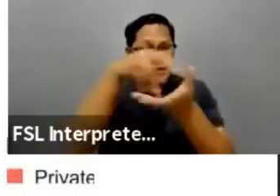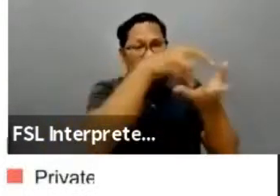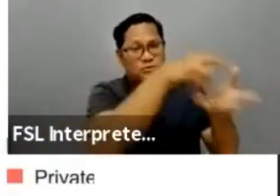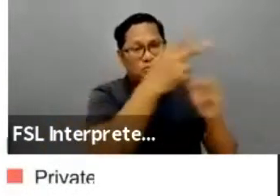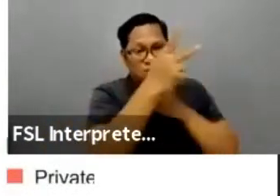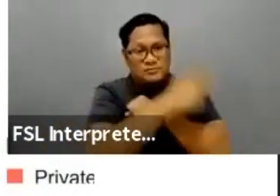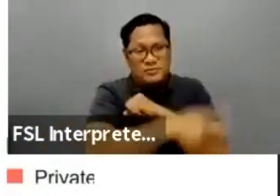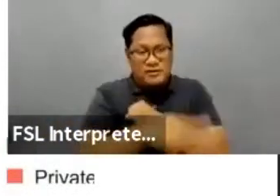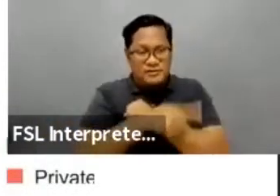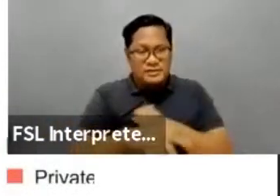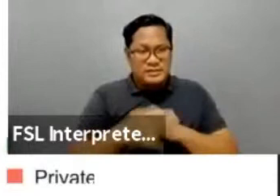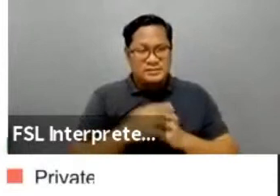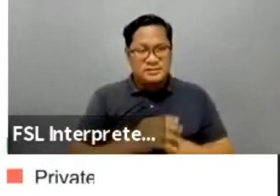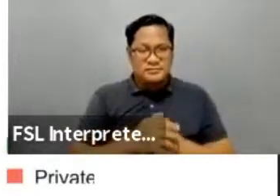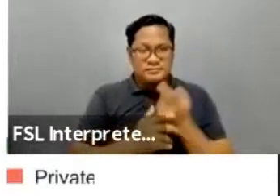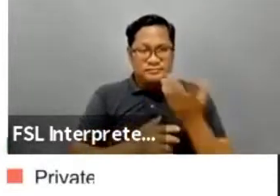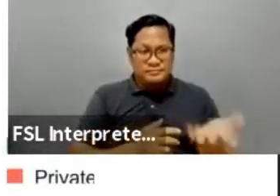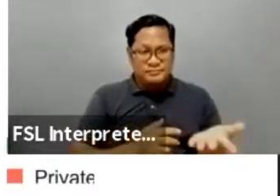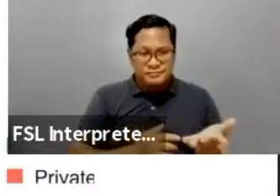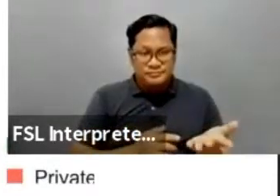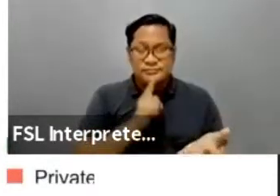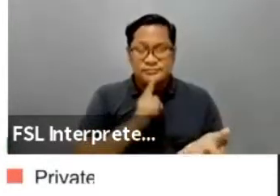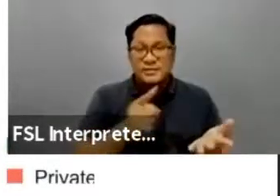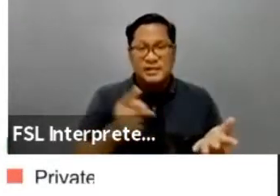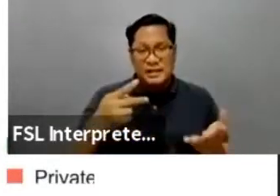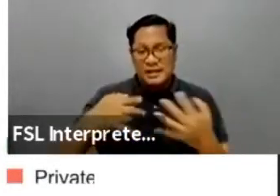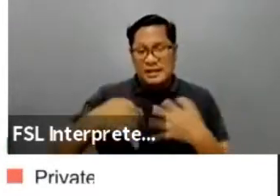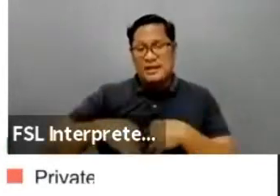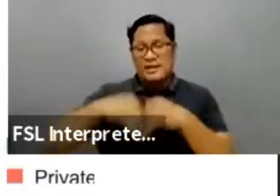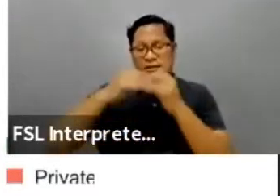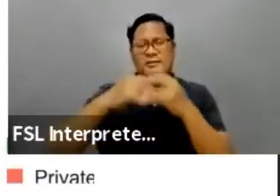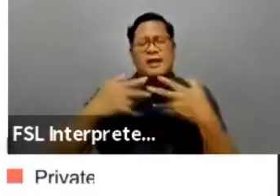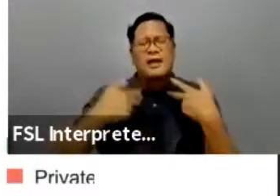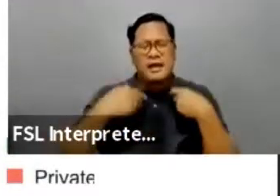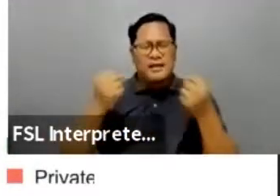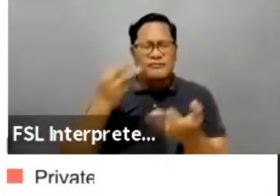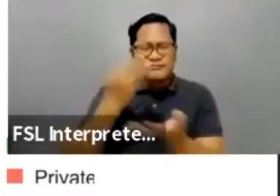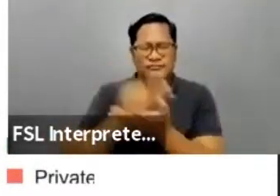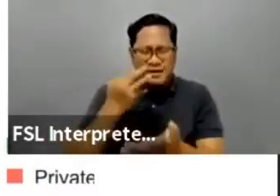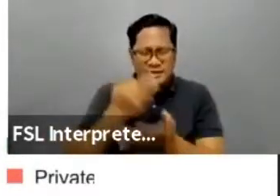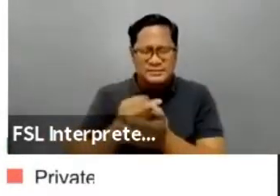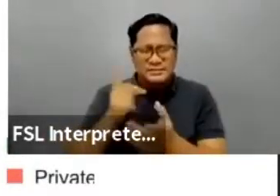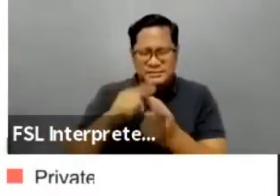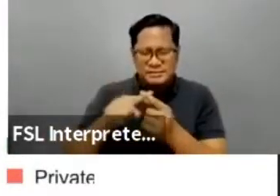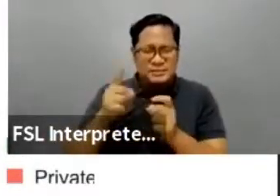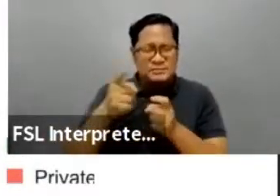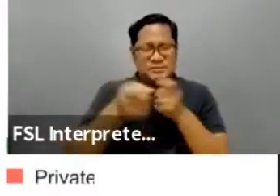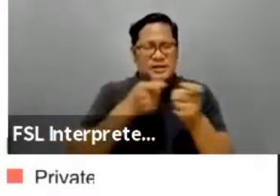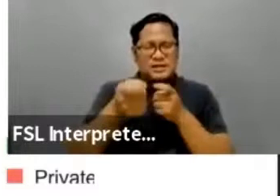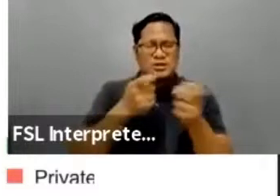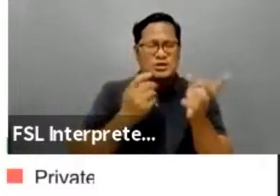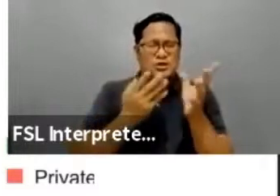slide. Ayan. Magkikreate ng health fund to be managed by each province.